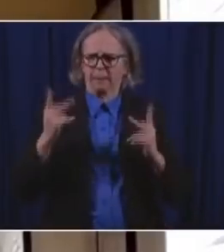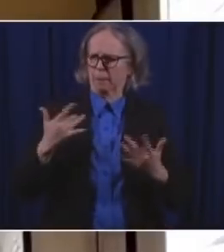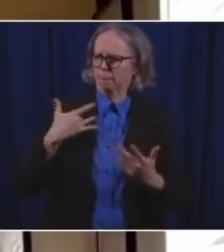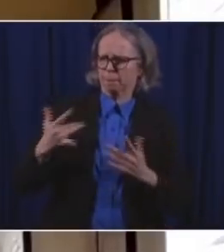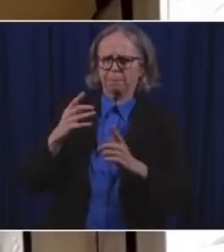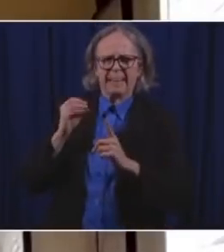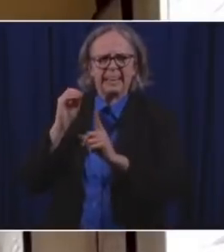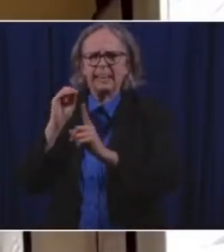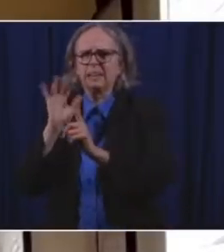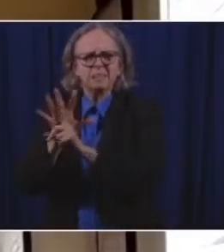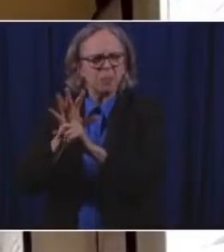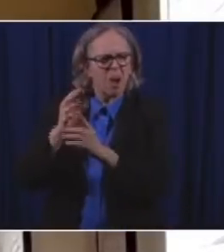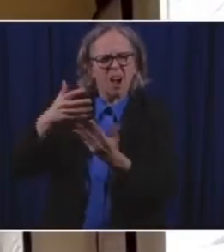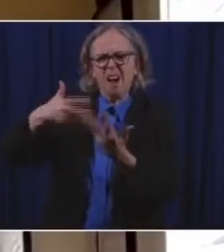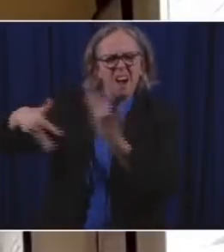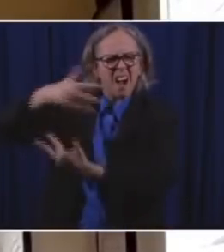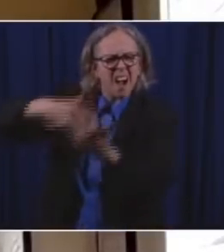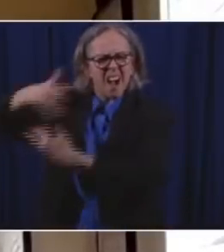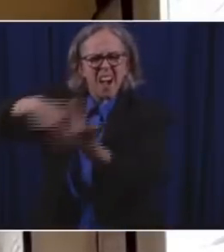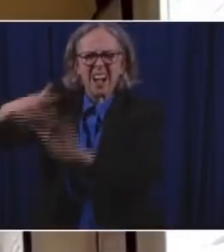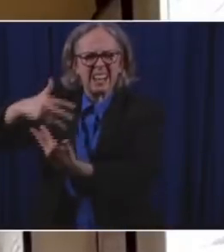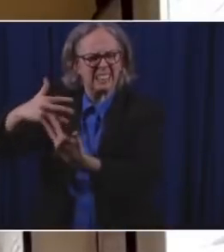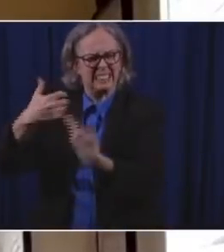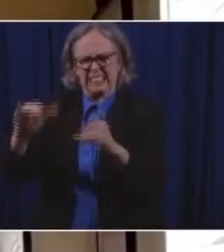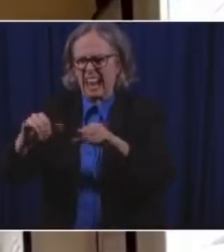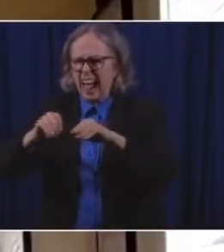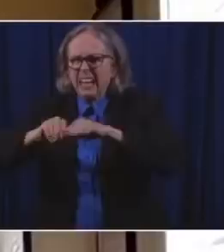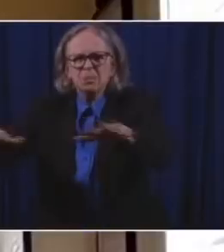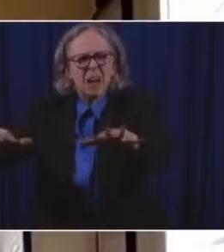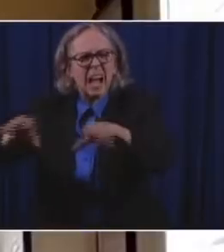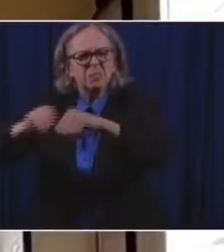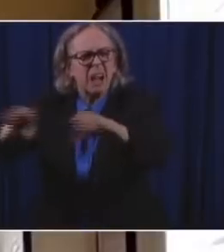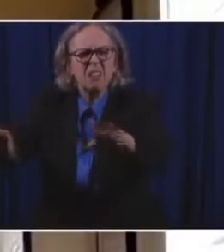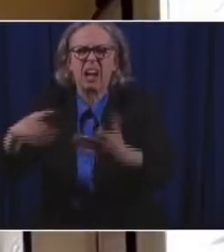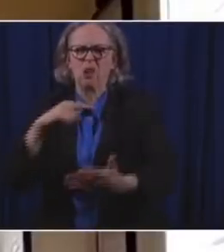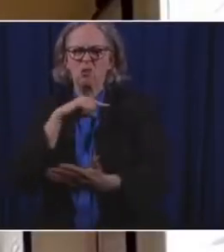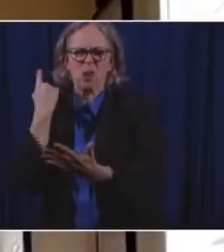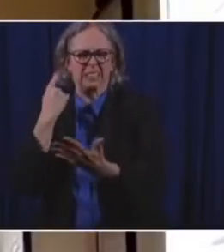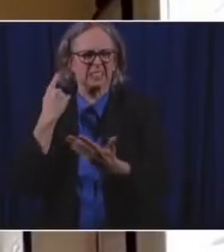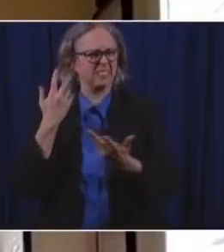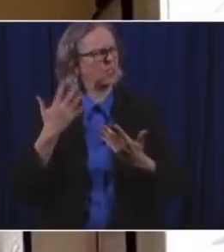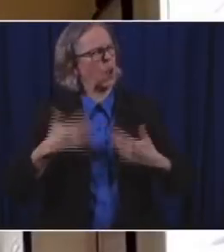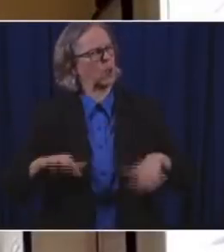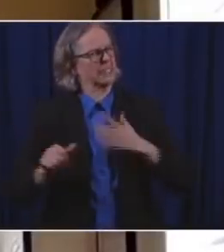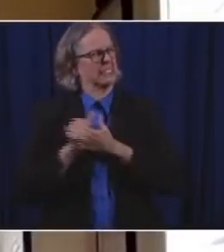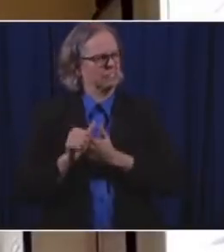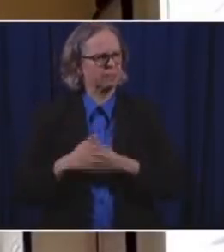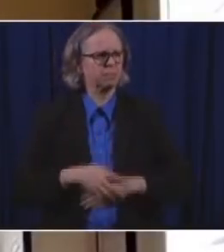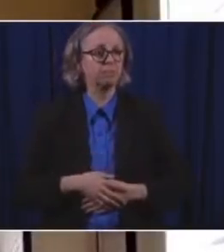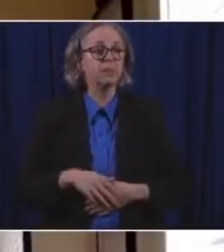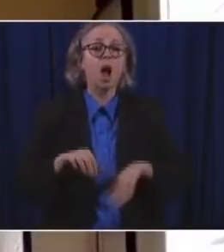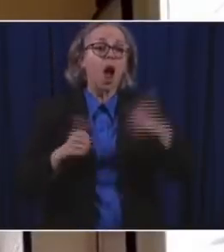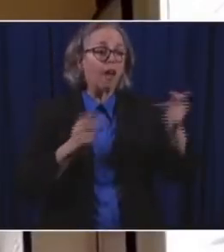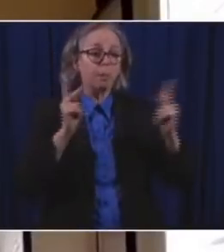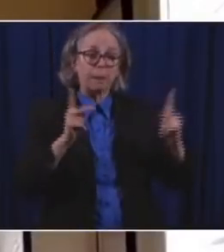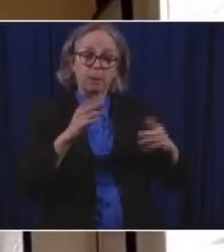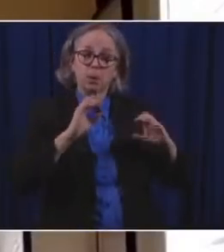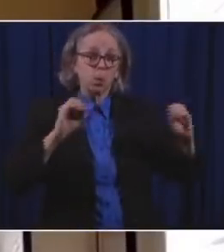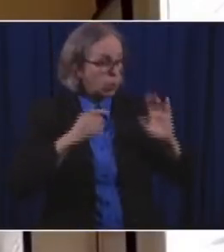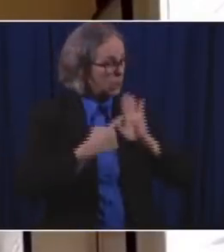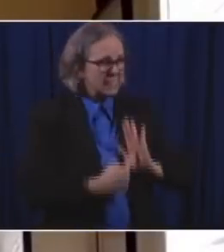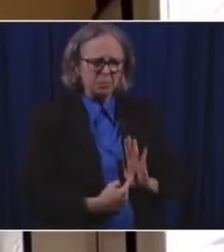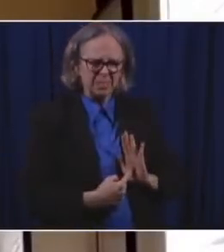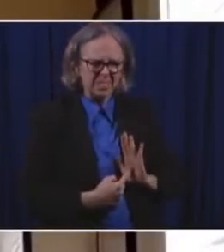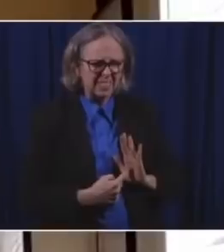is at risk of spreading extensively. But for others with no symptoms, the 10-day